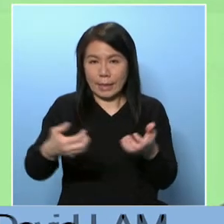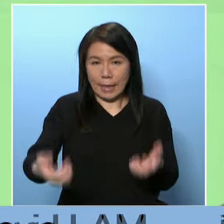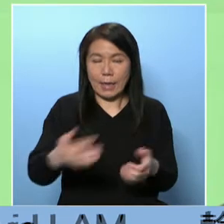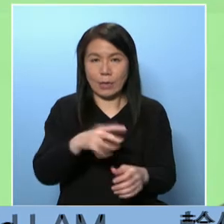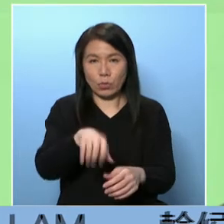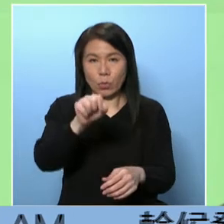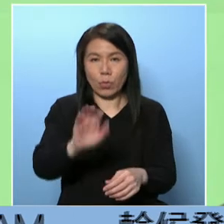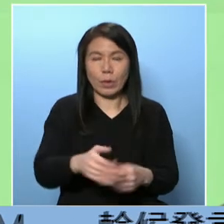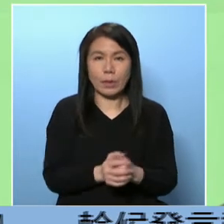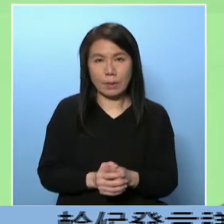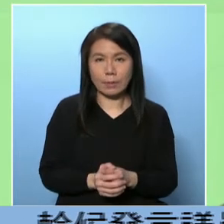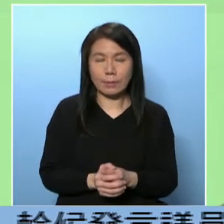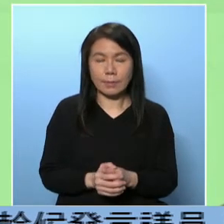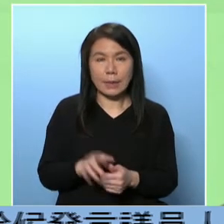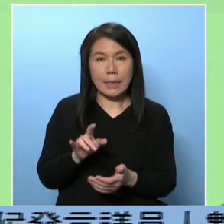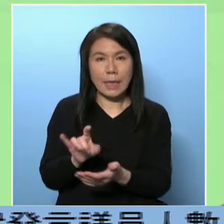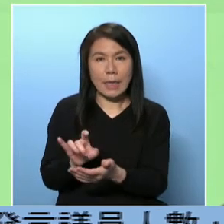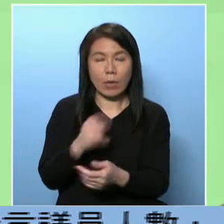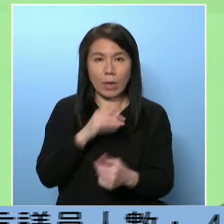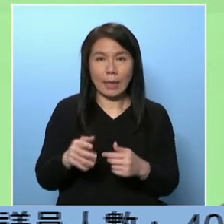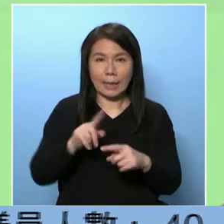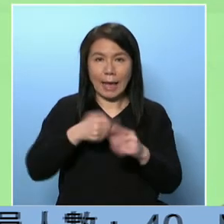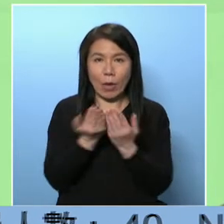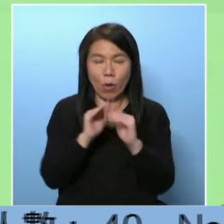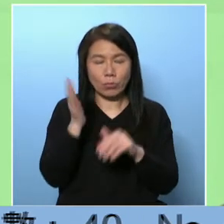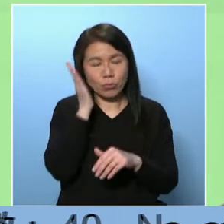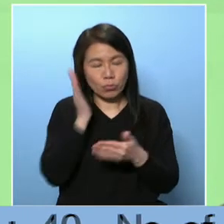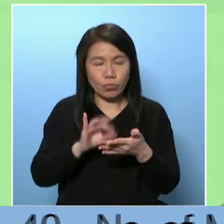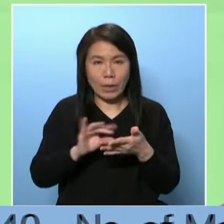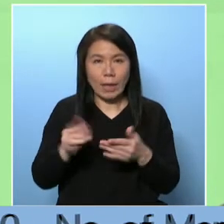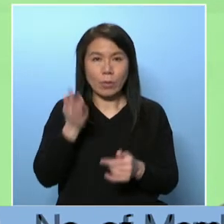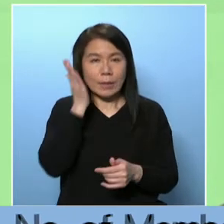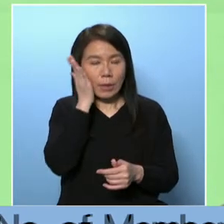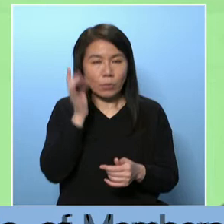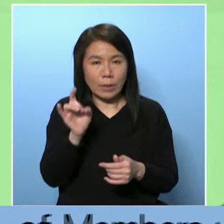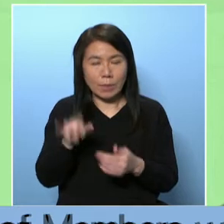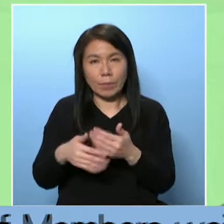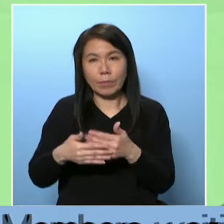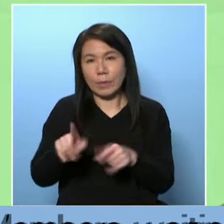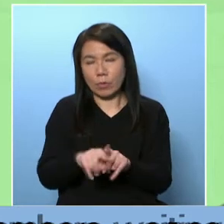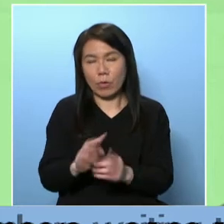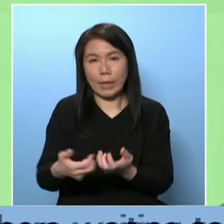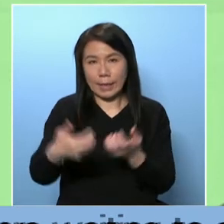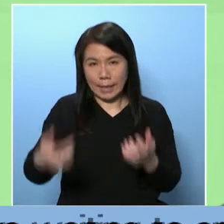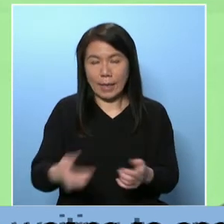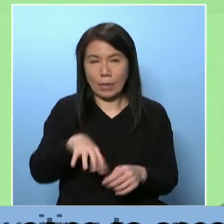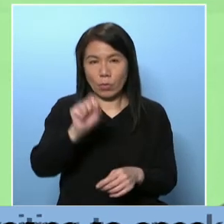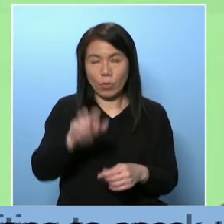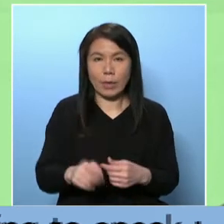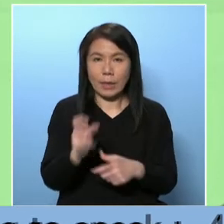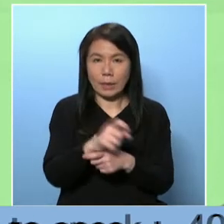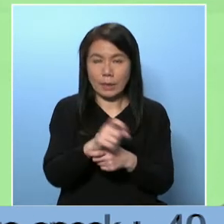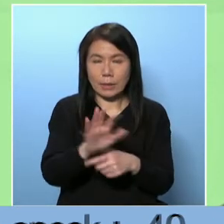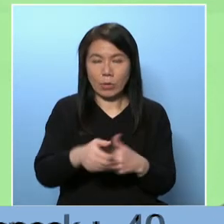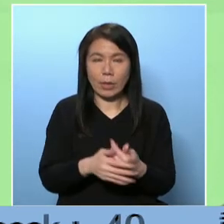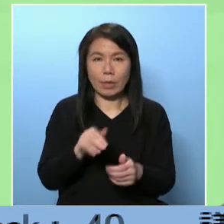estates would also be used for quarantine purposes, and hostels of universities and students' dormitories would also be